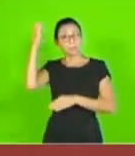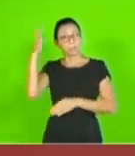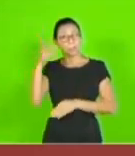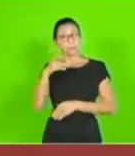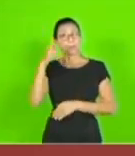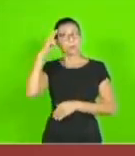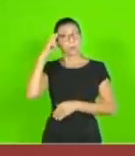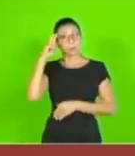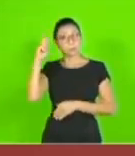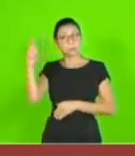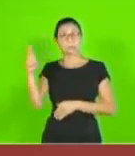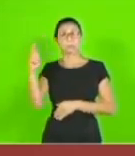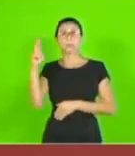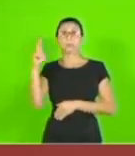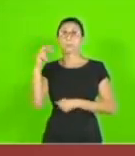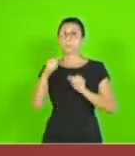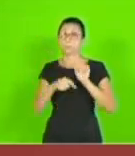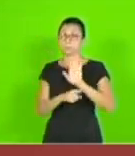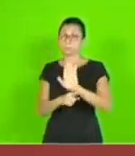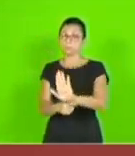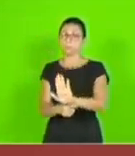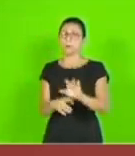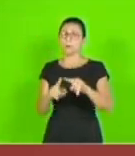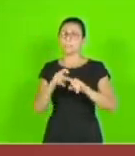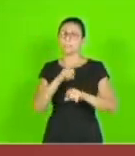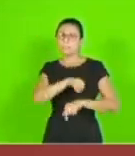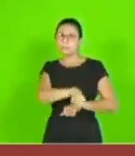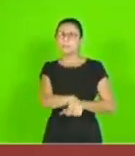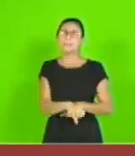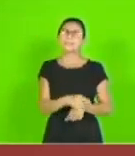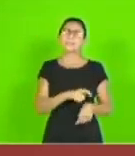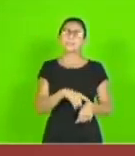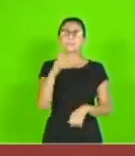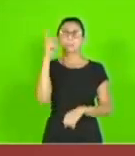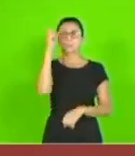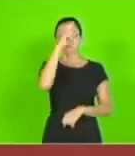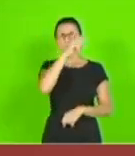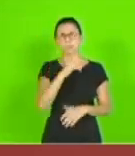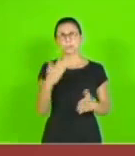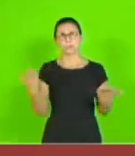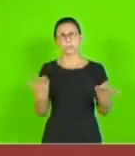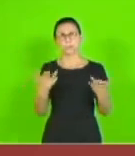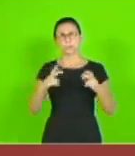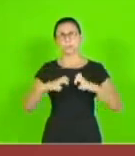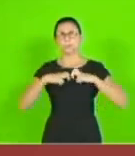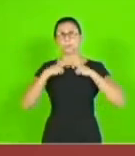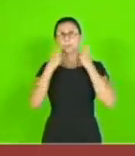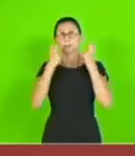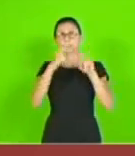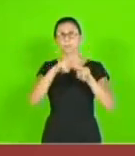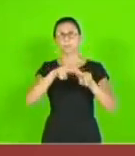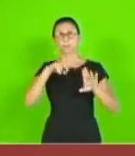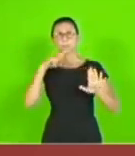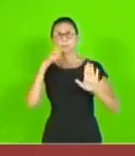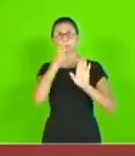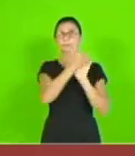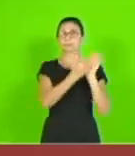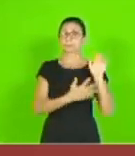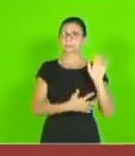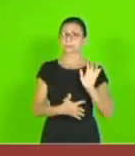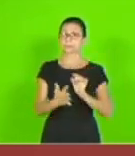The brethren, he followed the orientation of the Lord. He followed the word of the Lord in that experience, and the Lord blessed him.